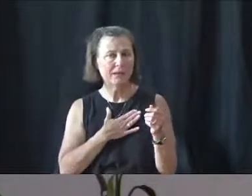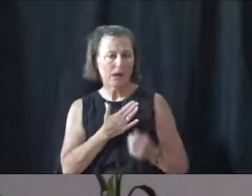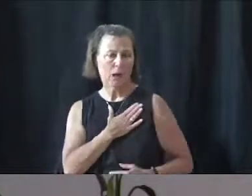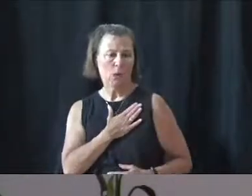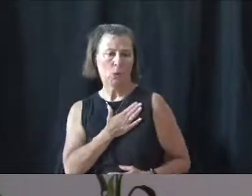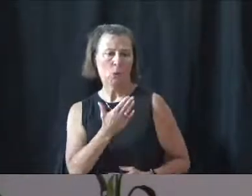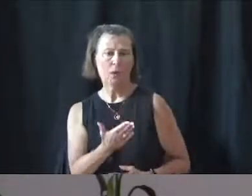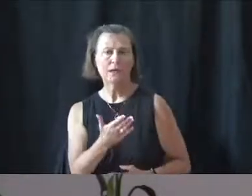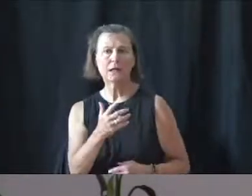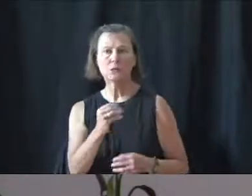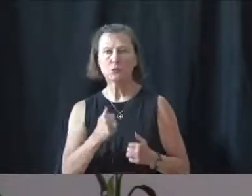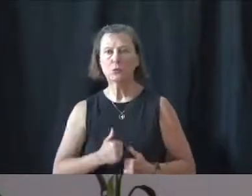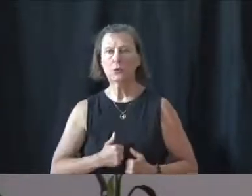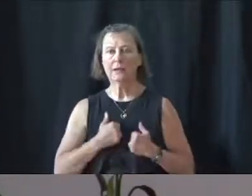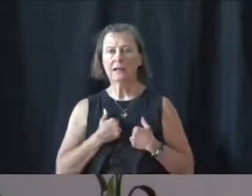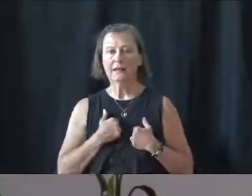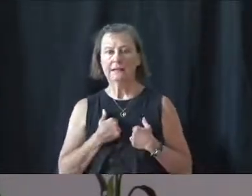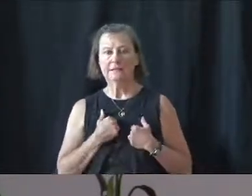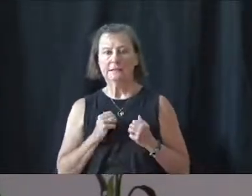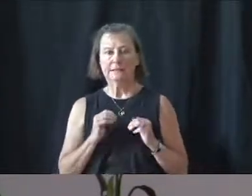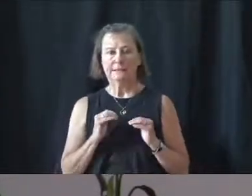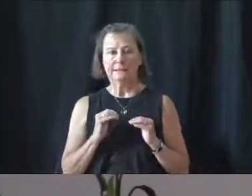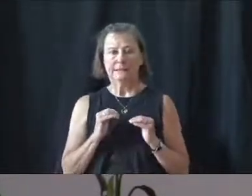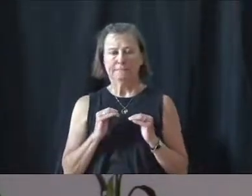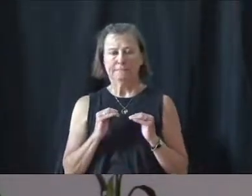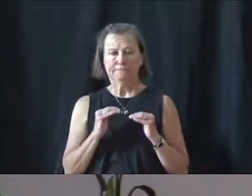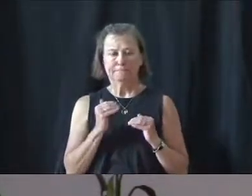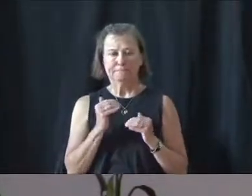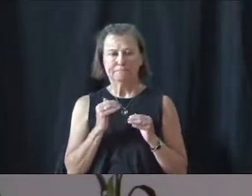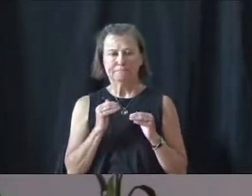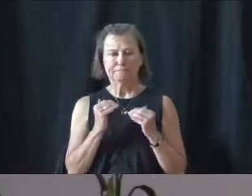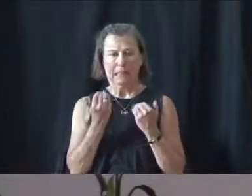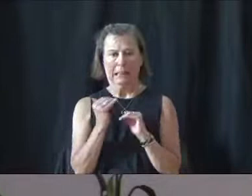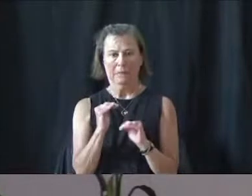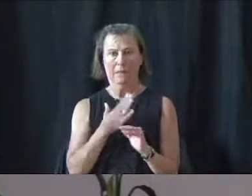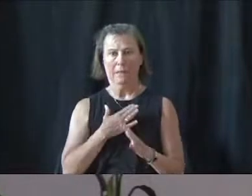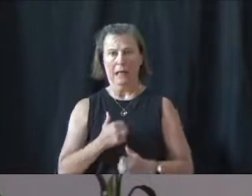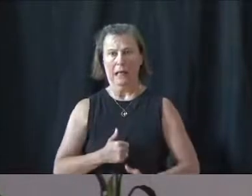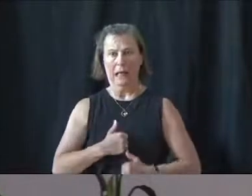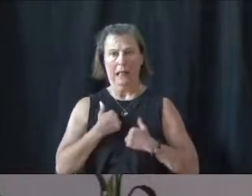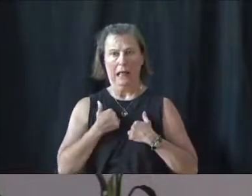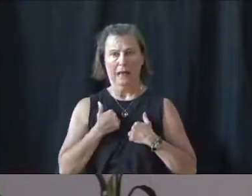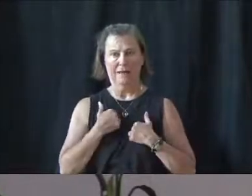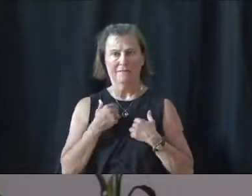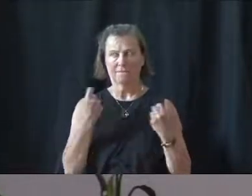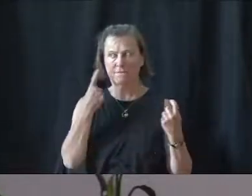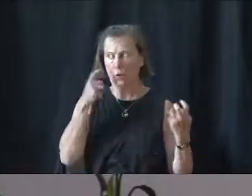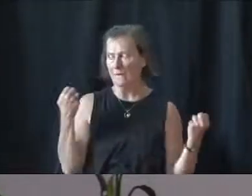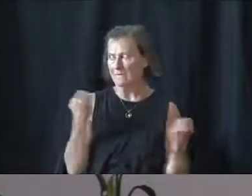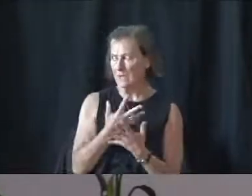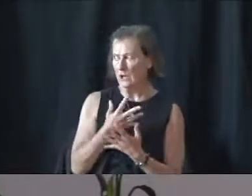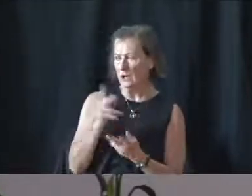a constrained, joyless life for fear of social disapproval.